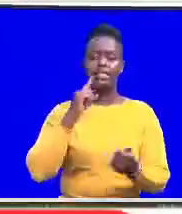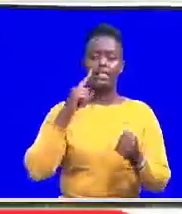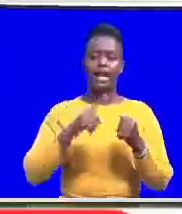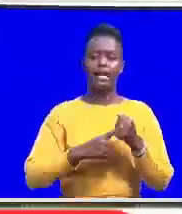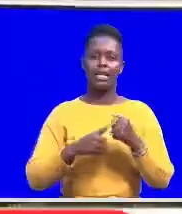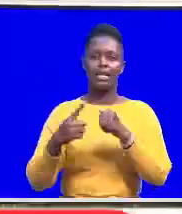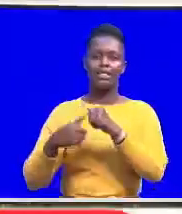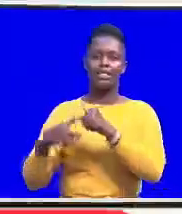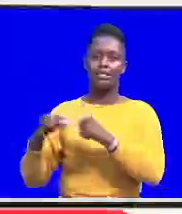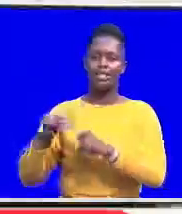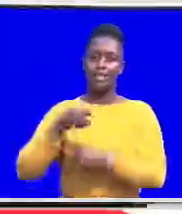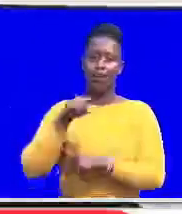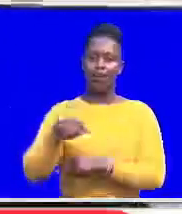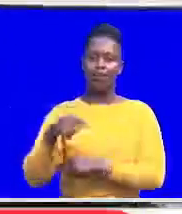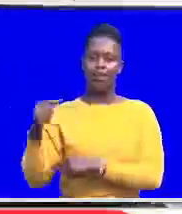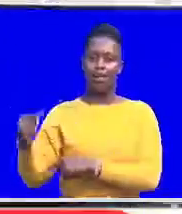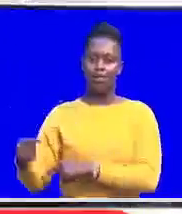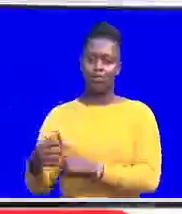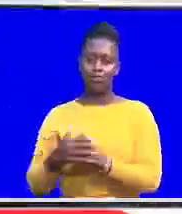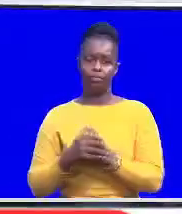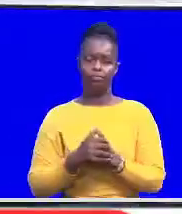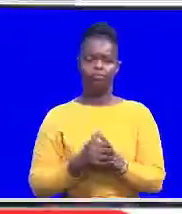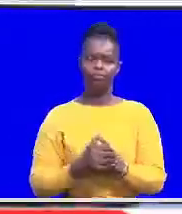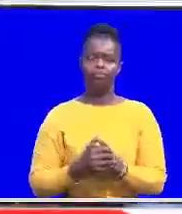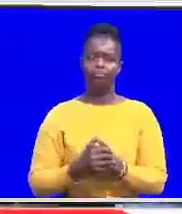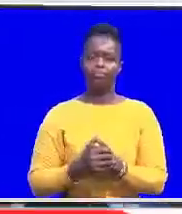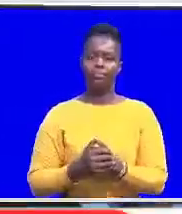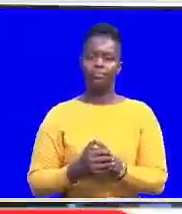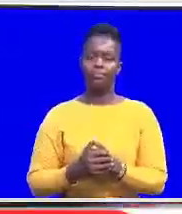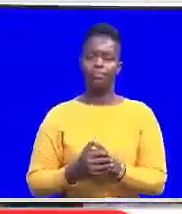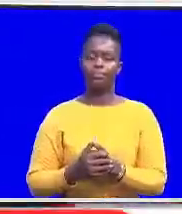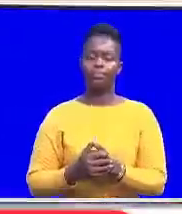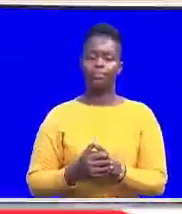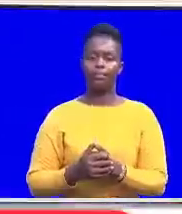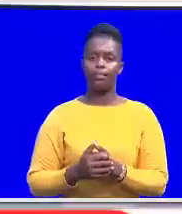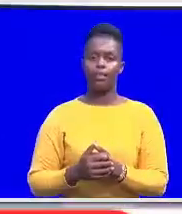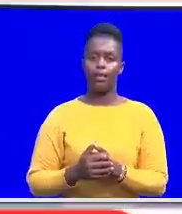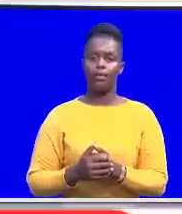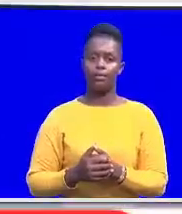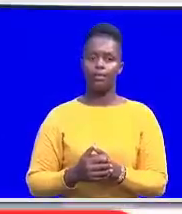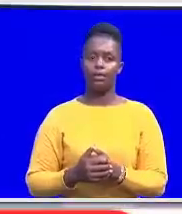million Kenya shillings. Elizabeth Atieno, TV 47.